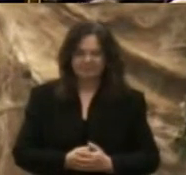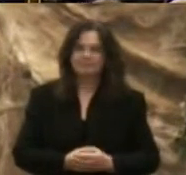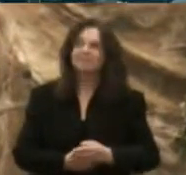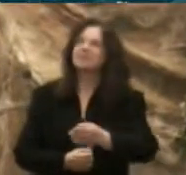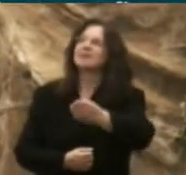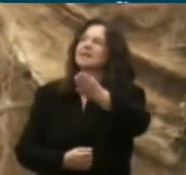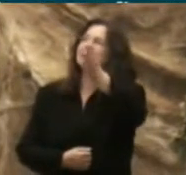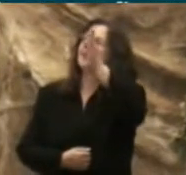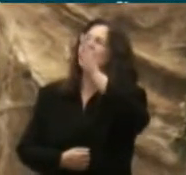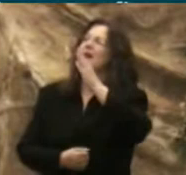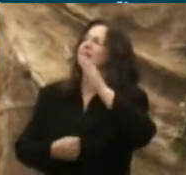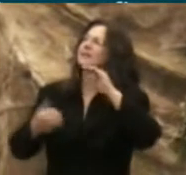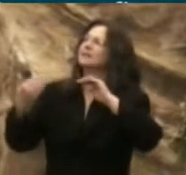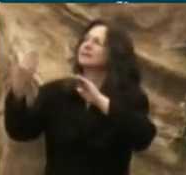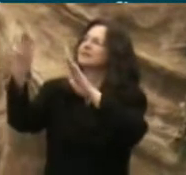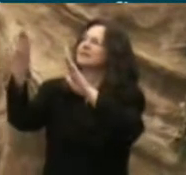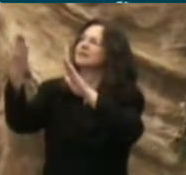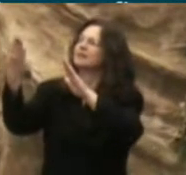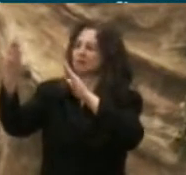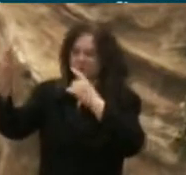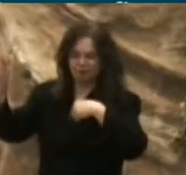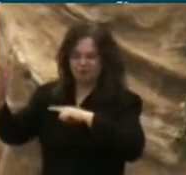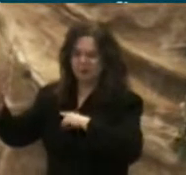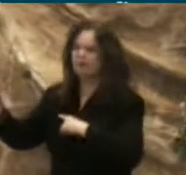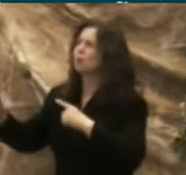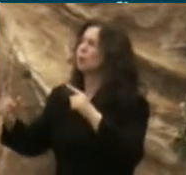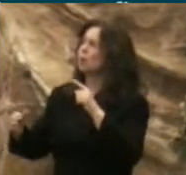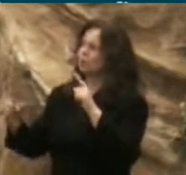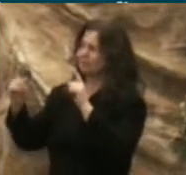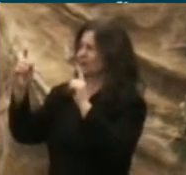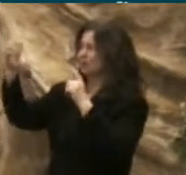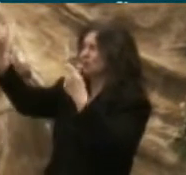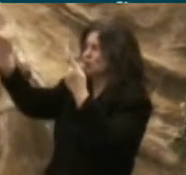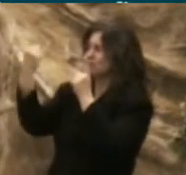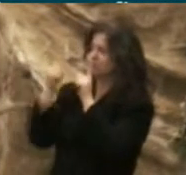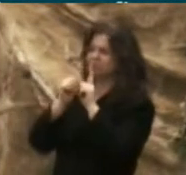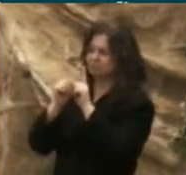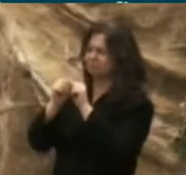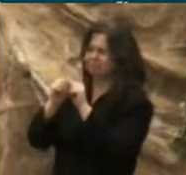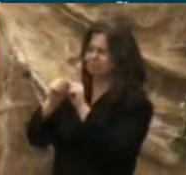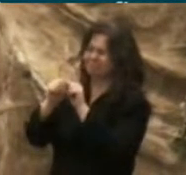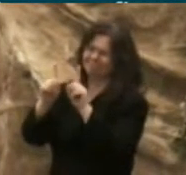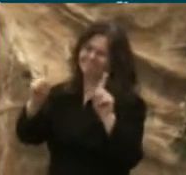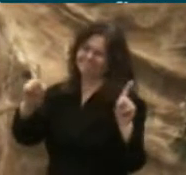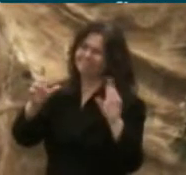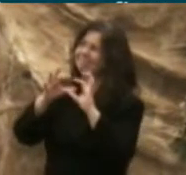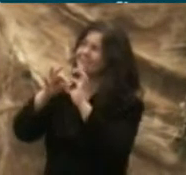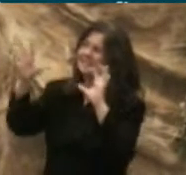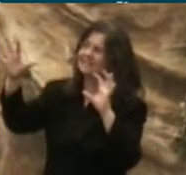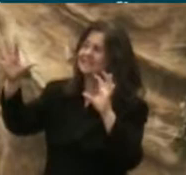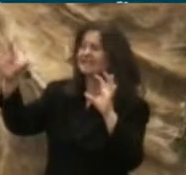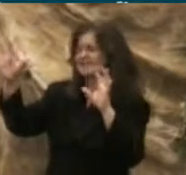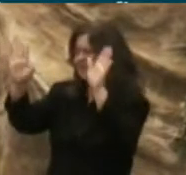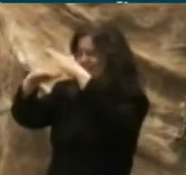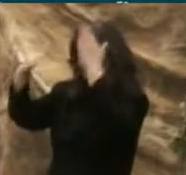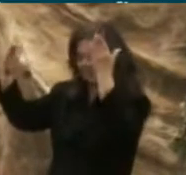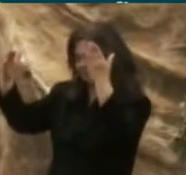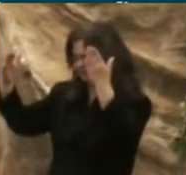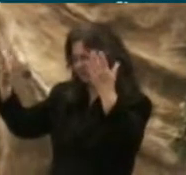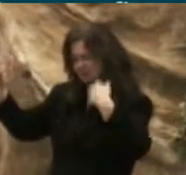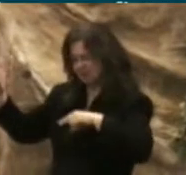God at the margins. We have wandered far from you. Again and again we lose our